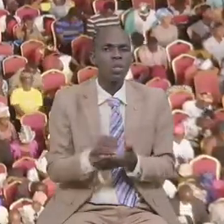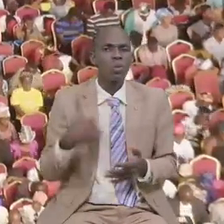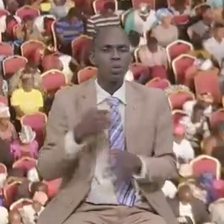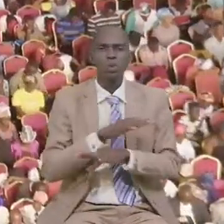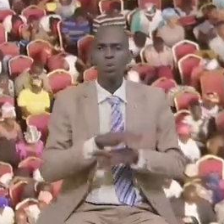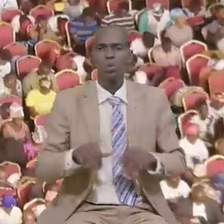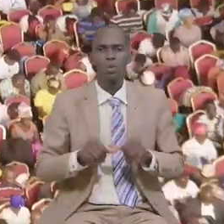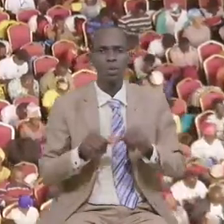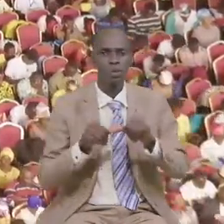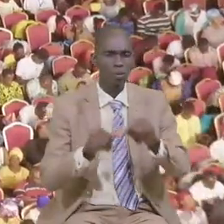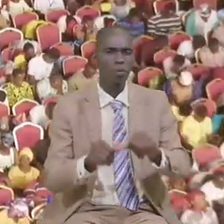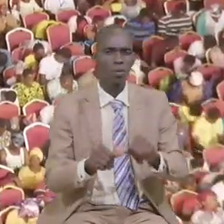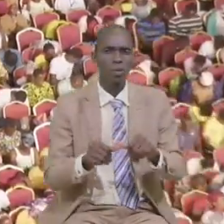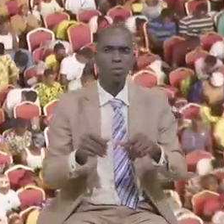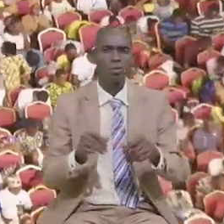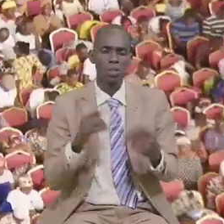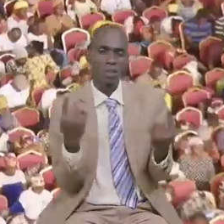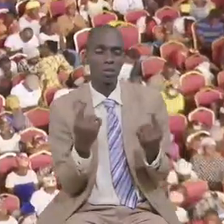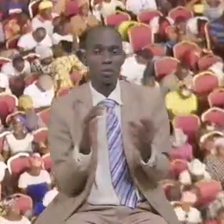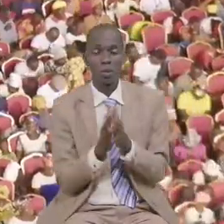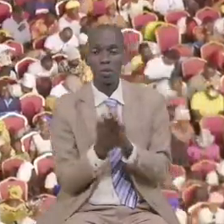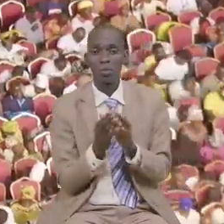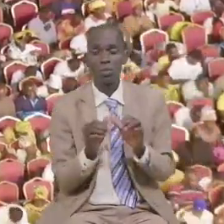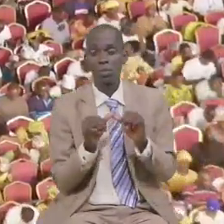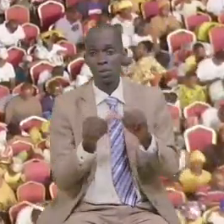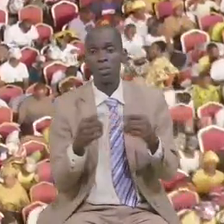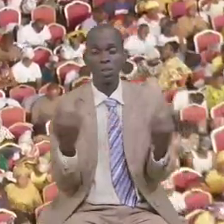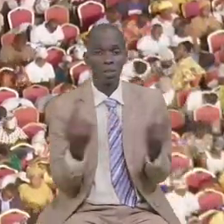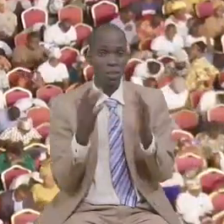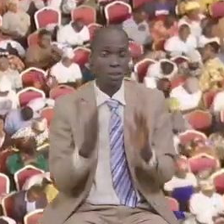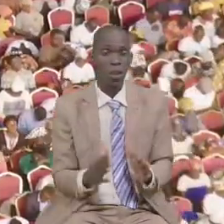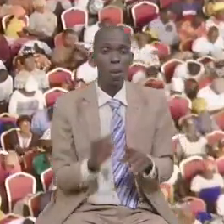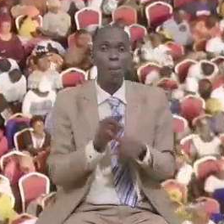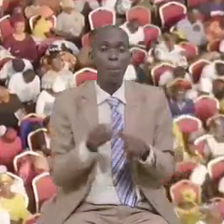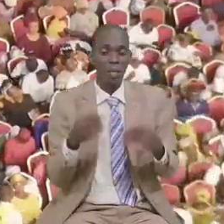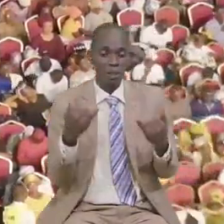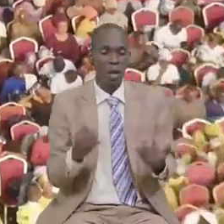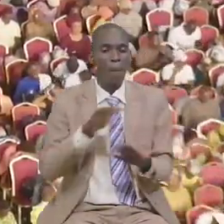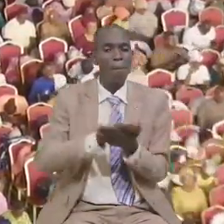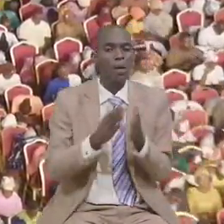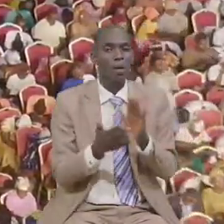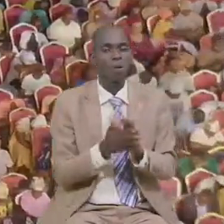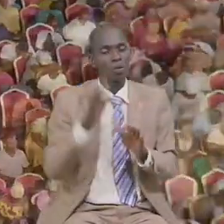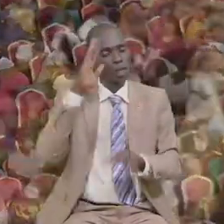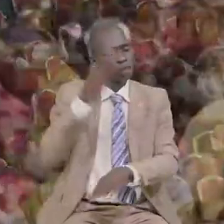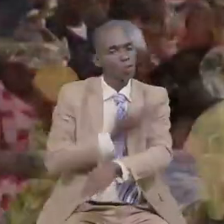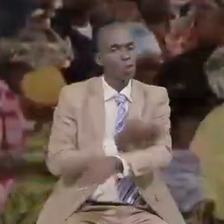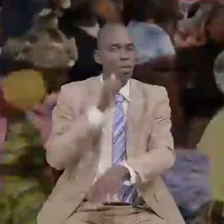sinners, we now become the sons and the daughters of God.